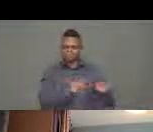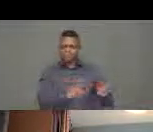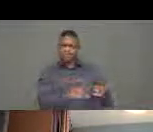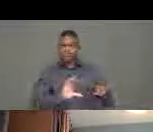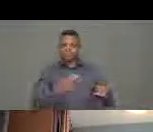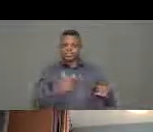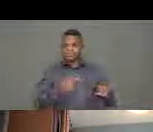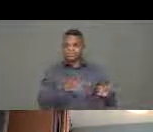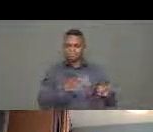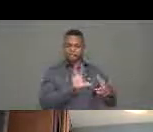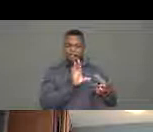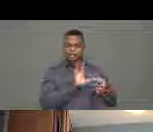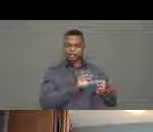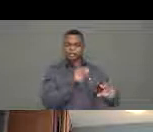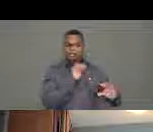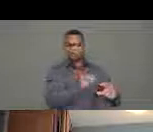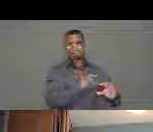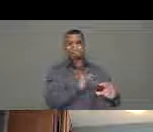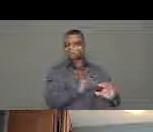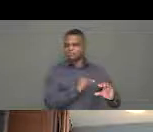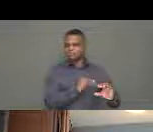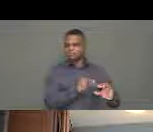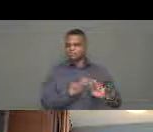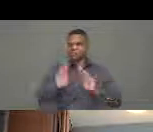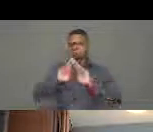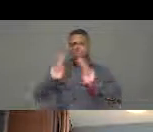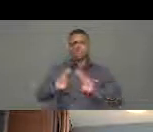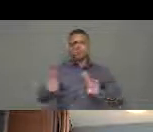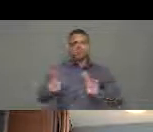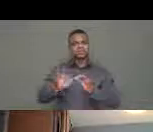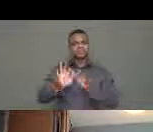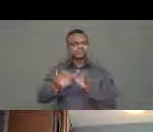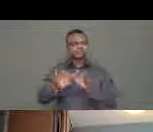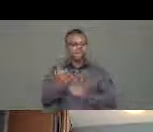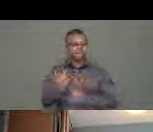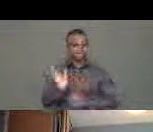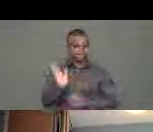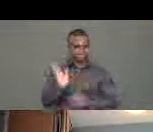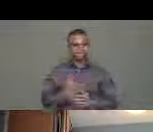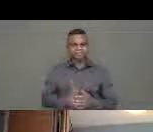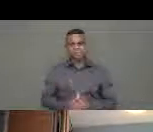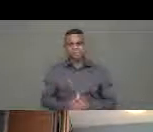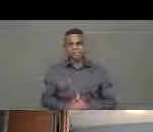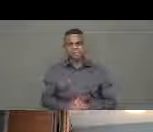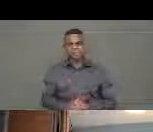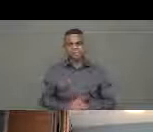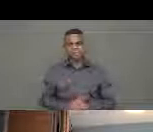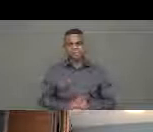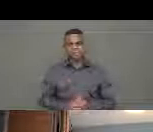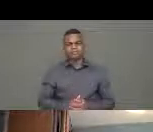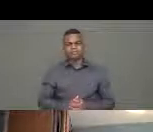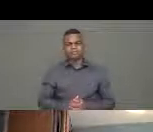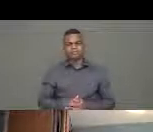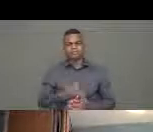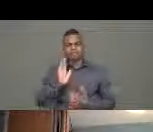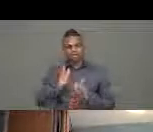well, who will always be on screen. Useful links, relevant links will be posted in the chat box as well. If